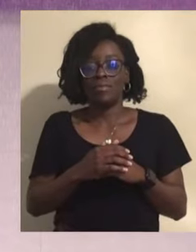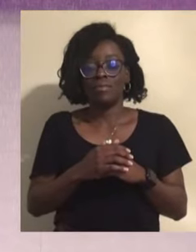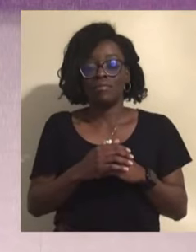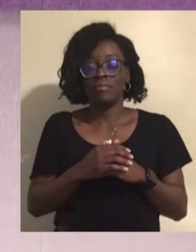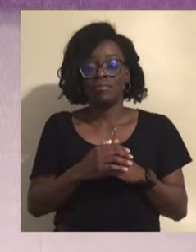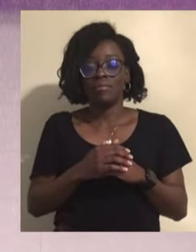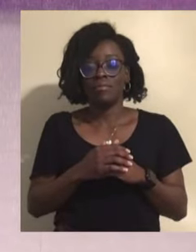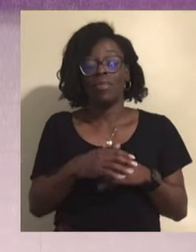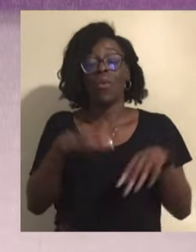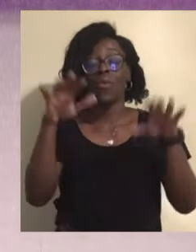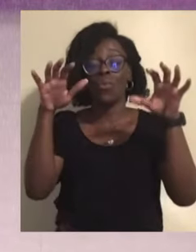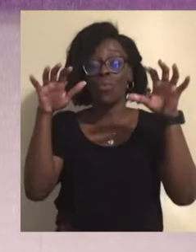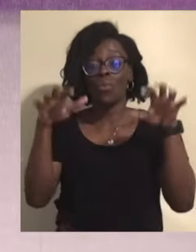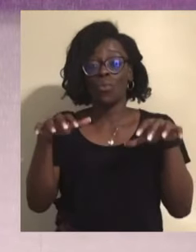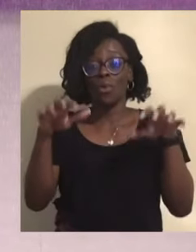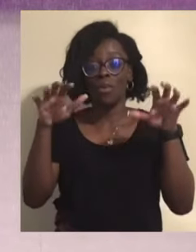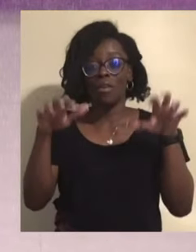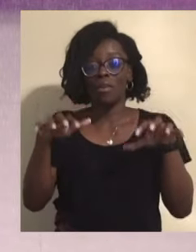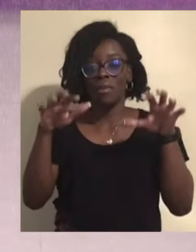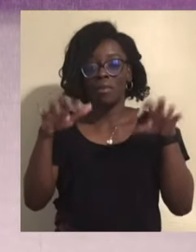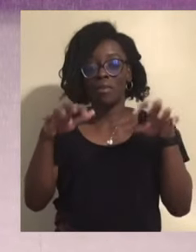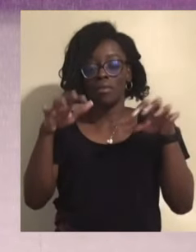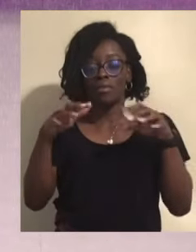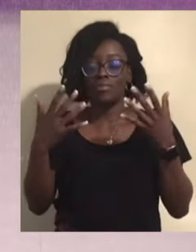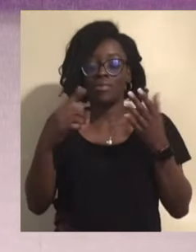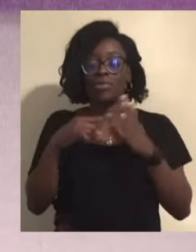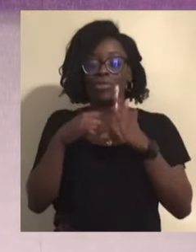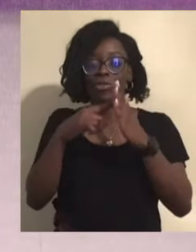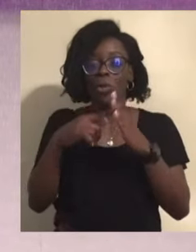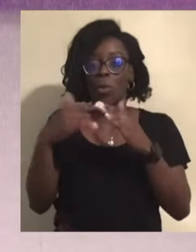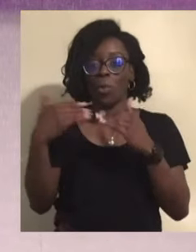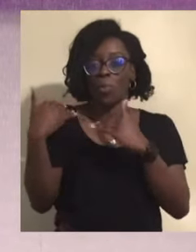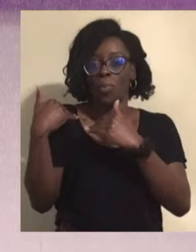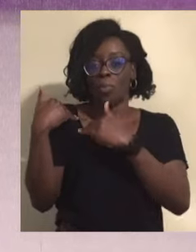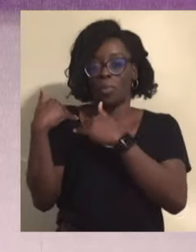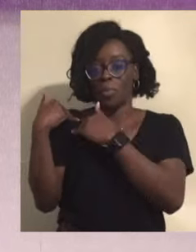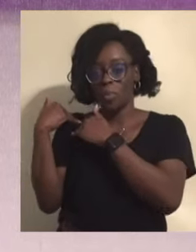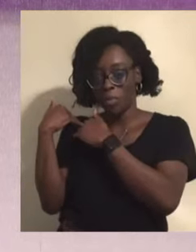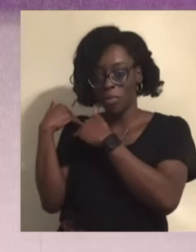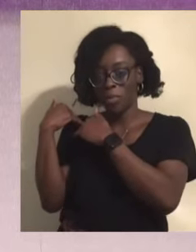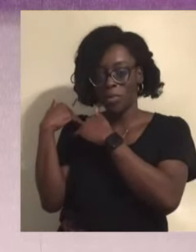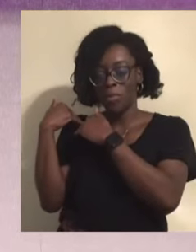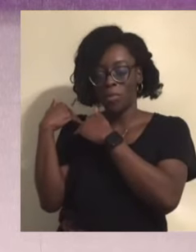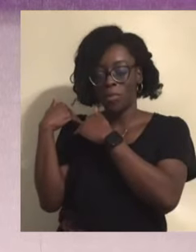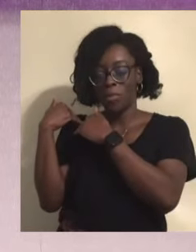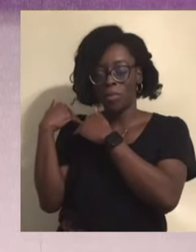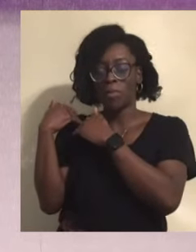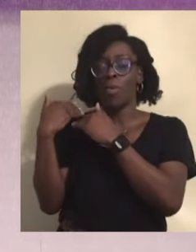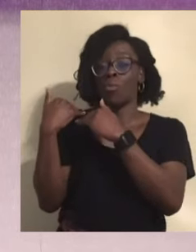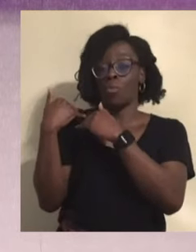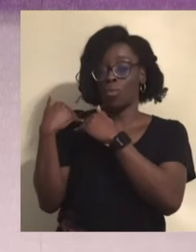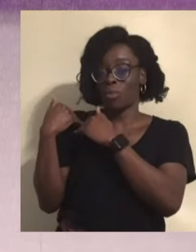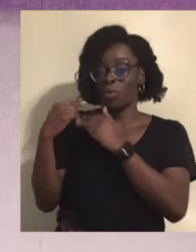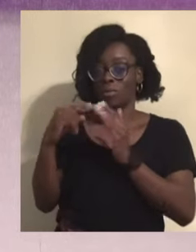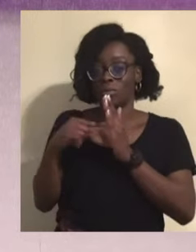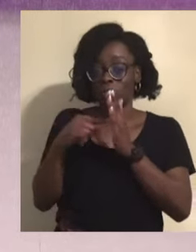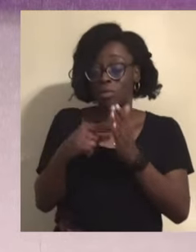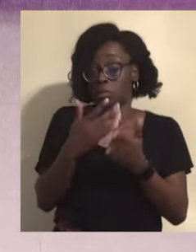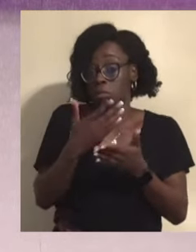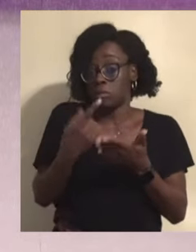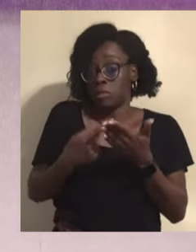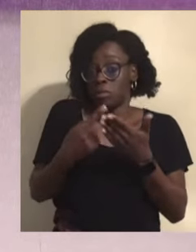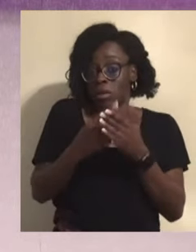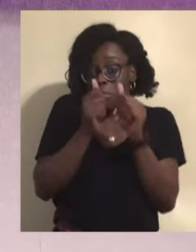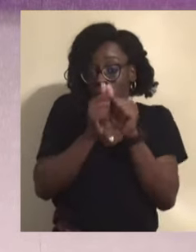represents burdens, and in some instances, rain represents blessings. So we got to look right here